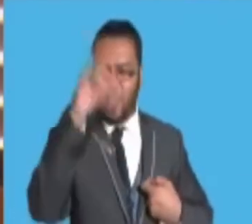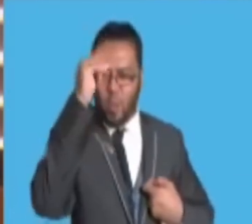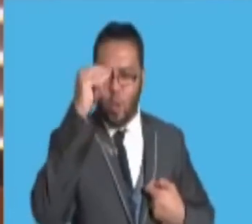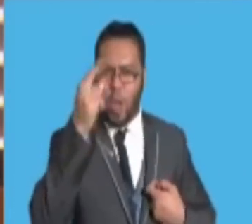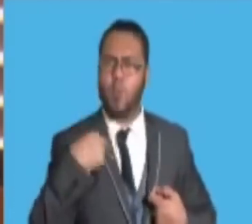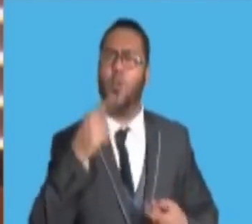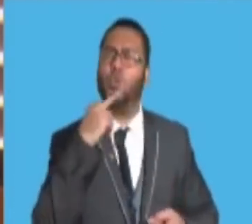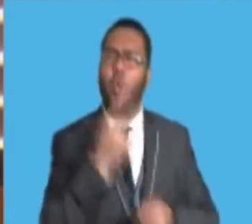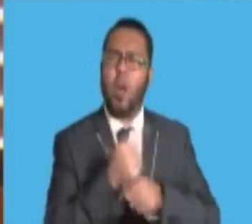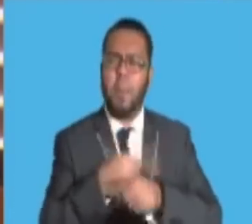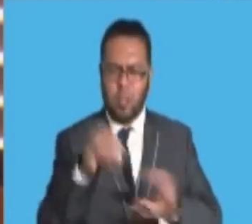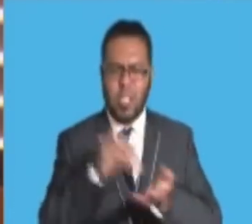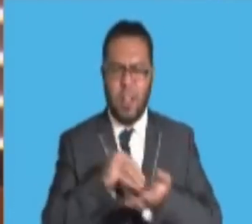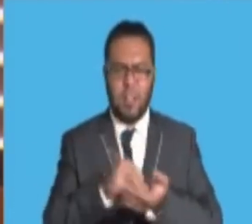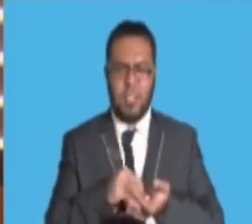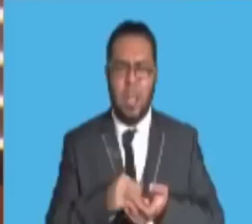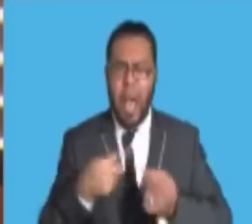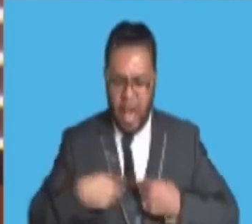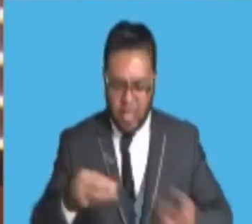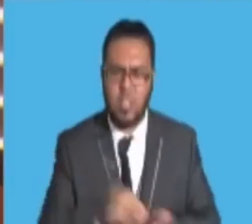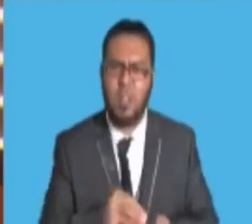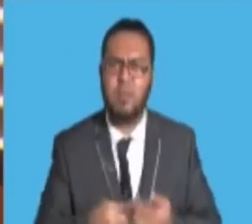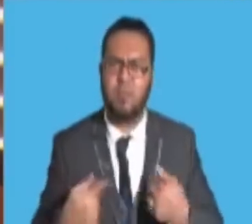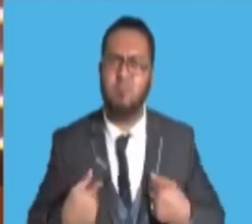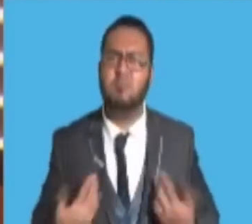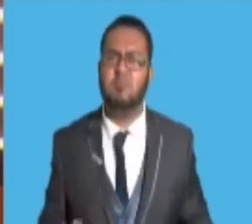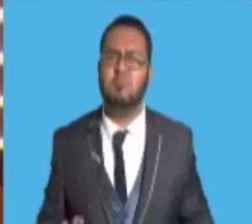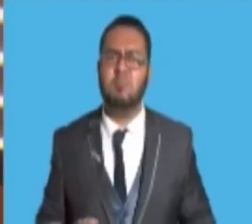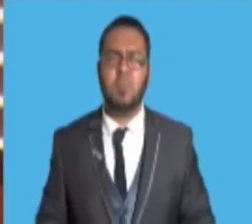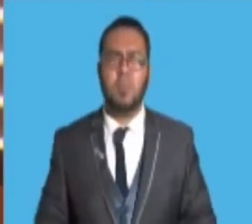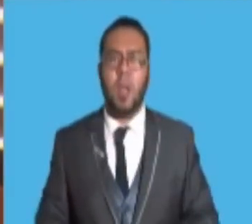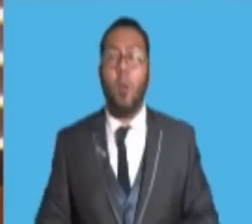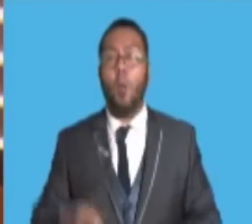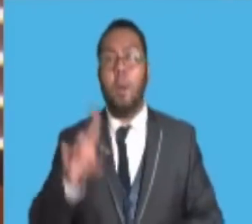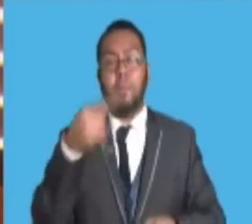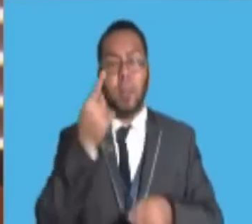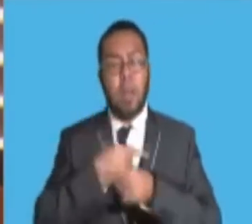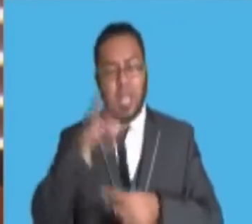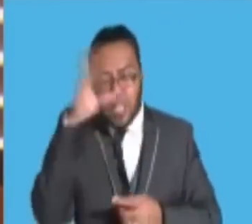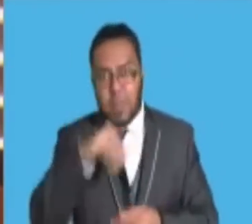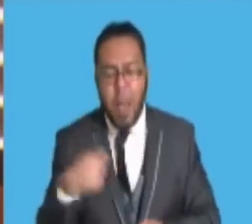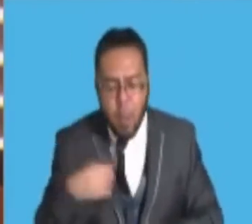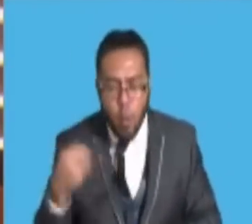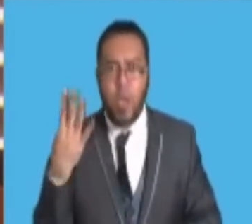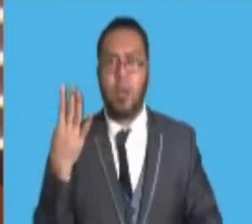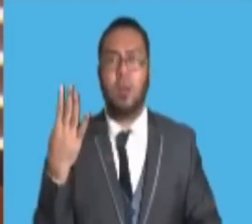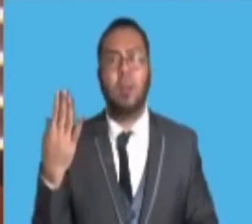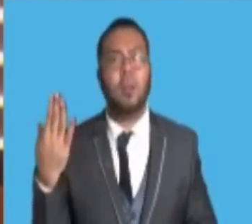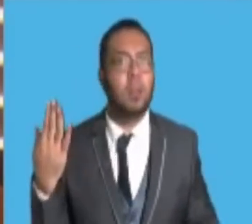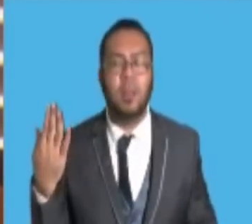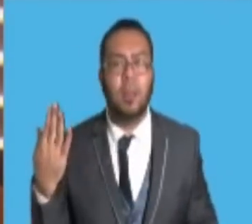talk about service, I serve. When people are still sleeping, I'm